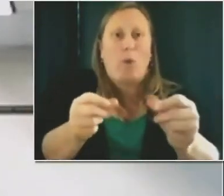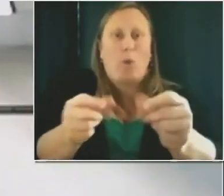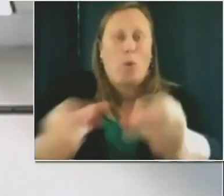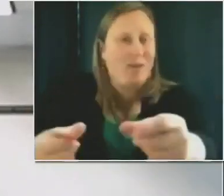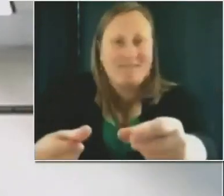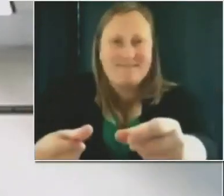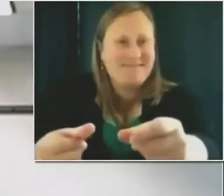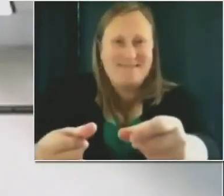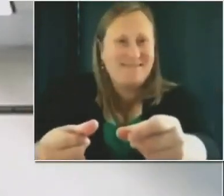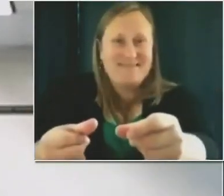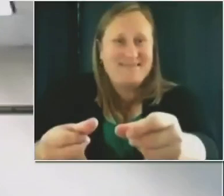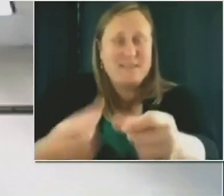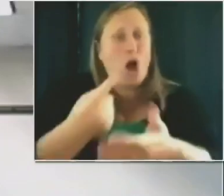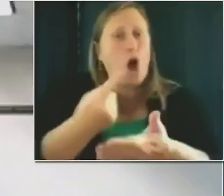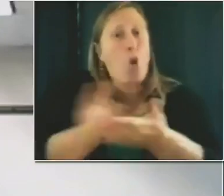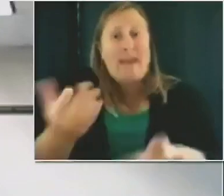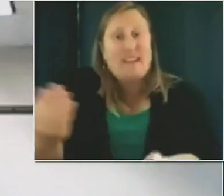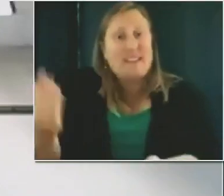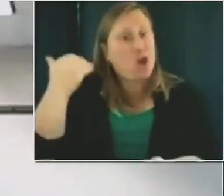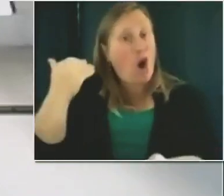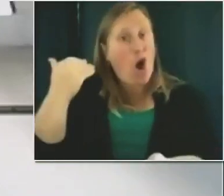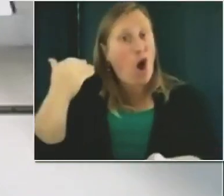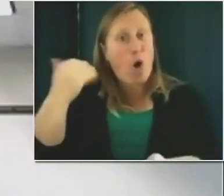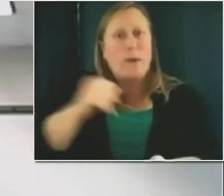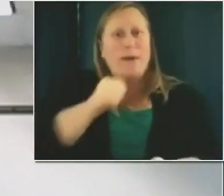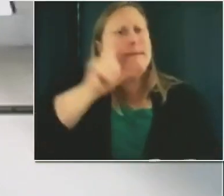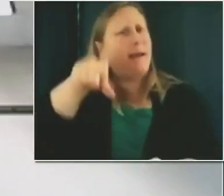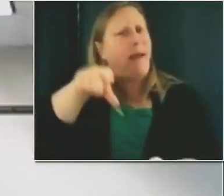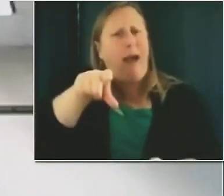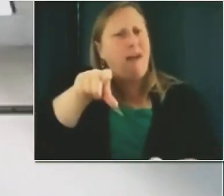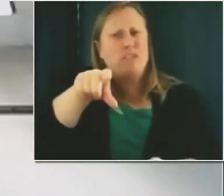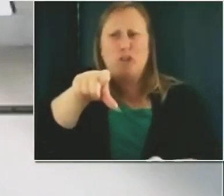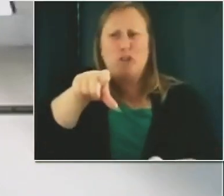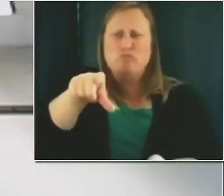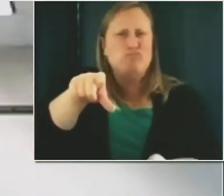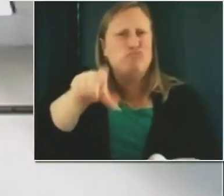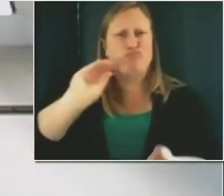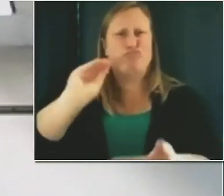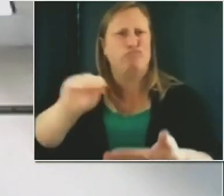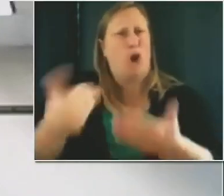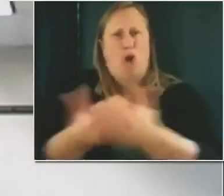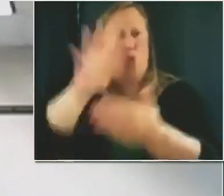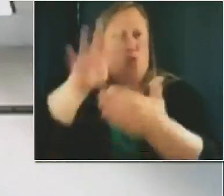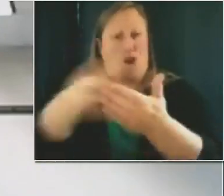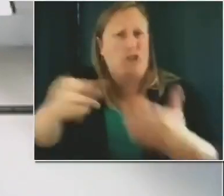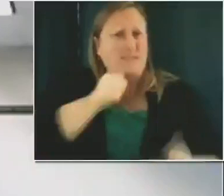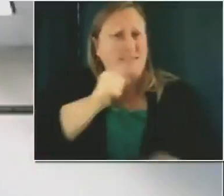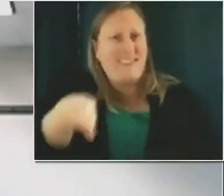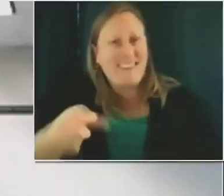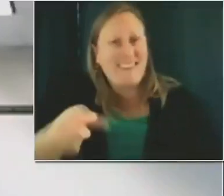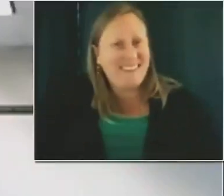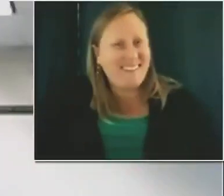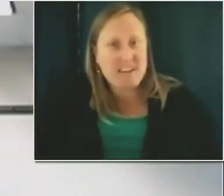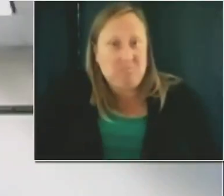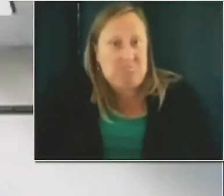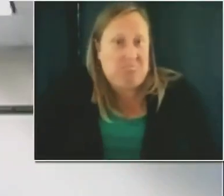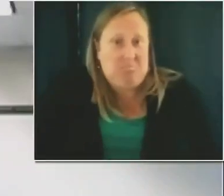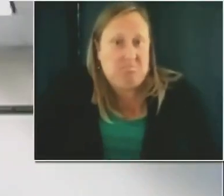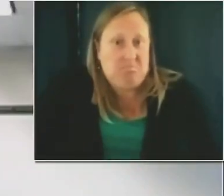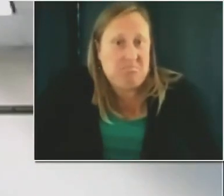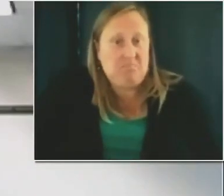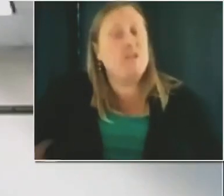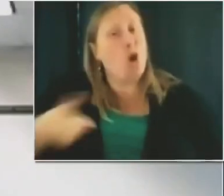coming in and our ability to have local and state public health staff review them, confirm them, and move them